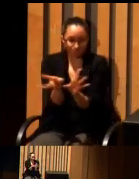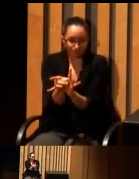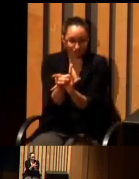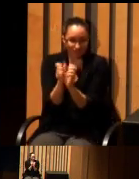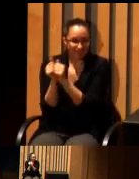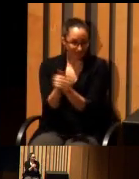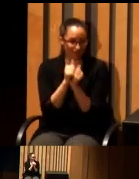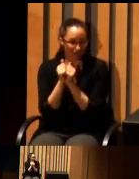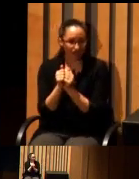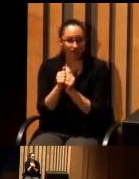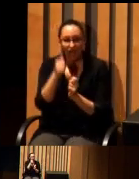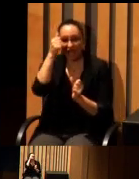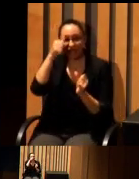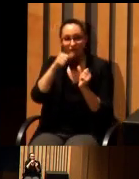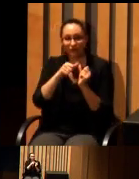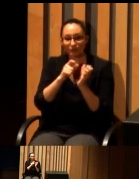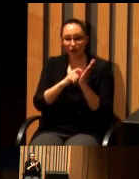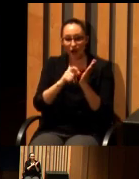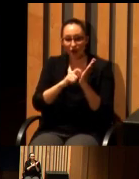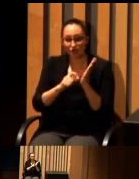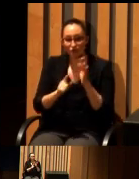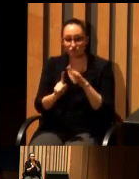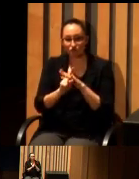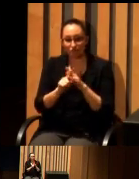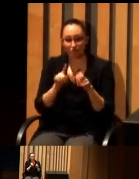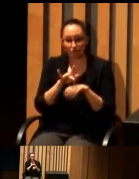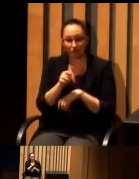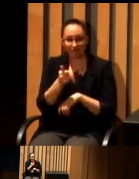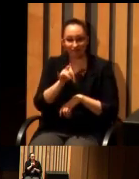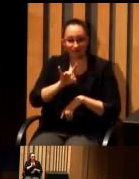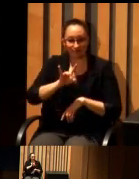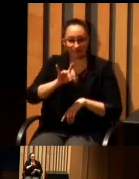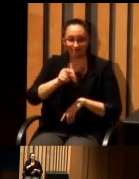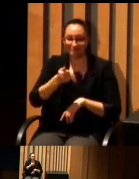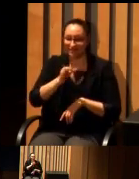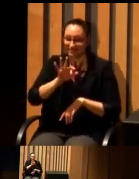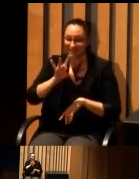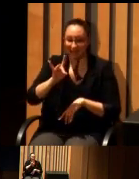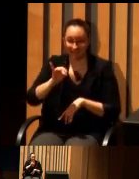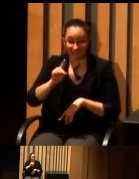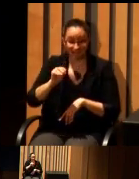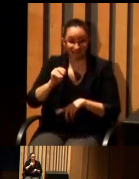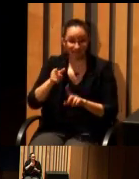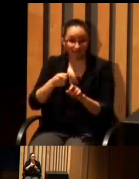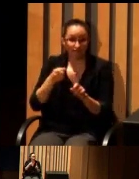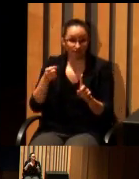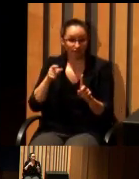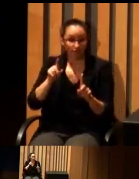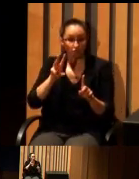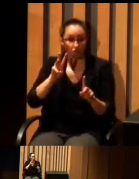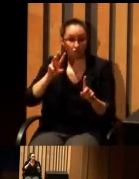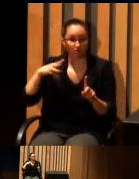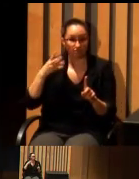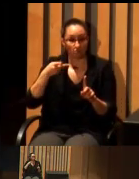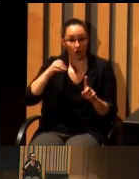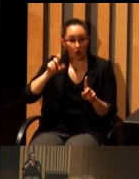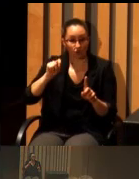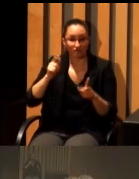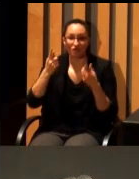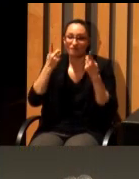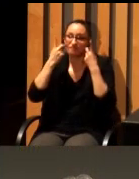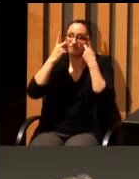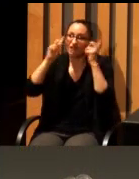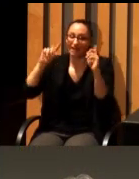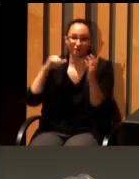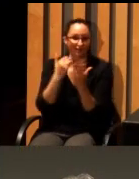an article that appeared in the Washington Post in the early 80s when the local football team finally had made it to the Super Bowl. The